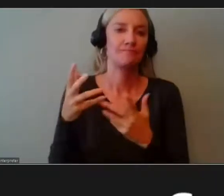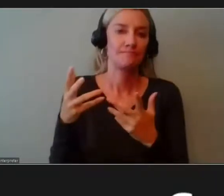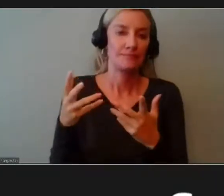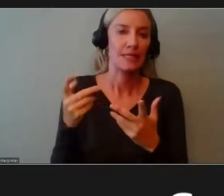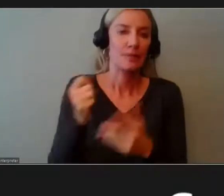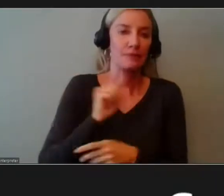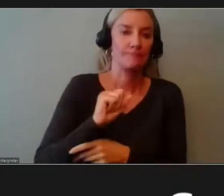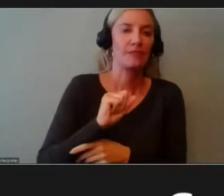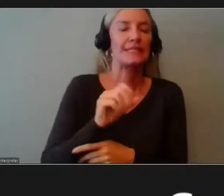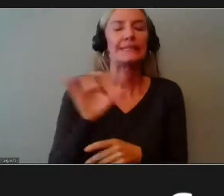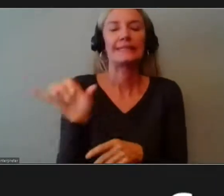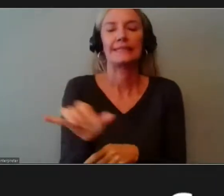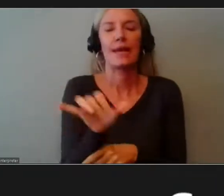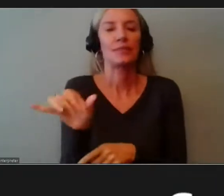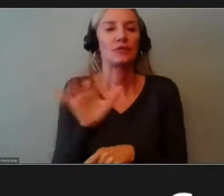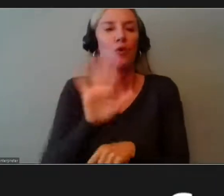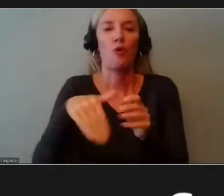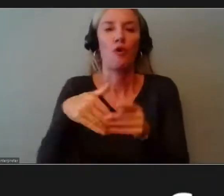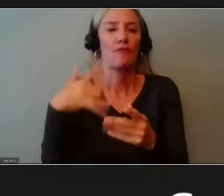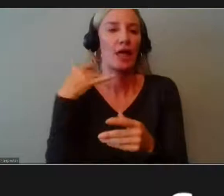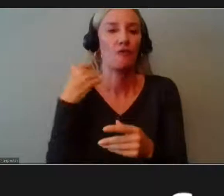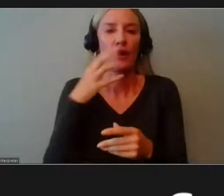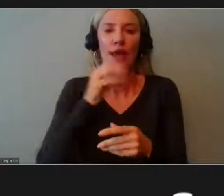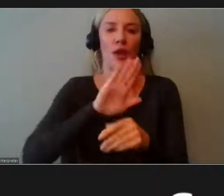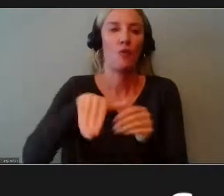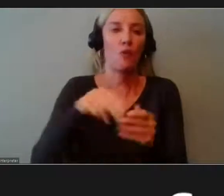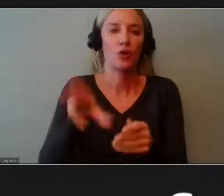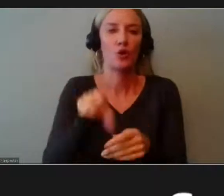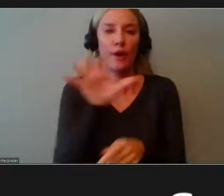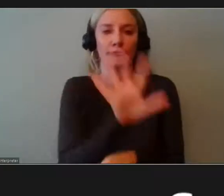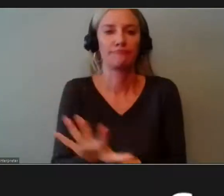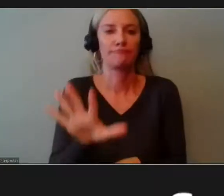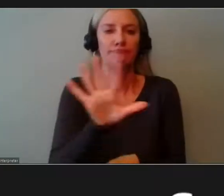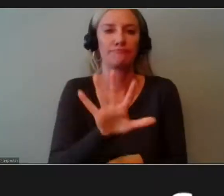rest of California and the rest of the country.